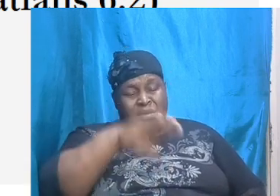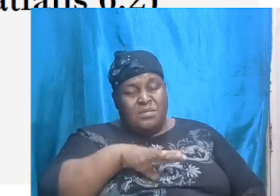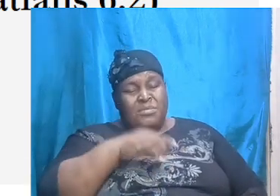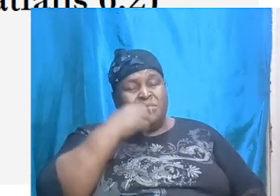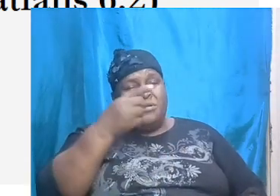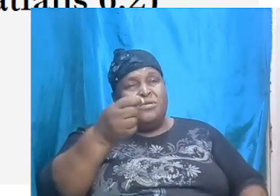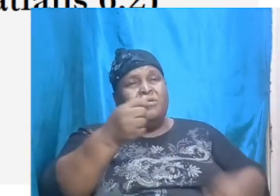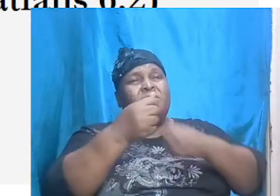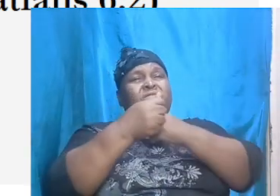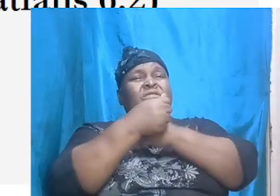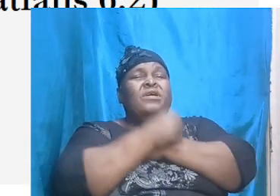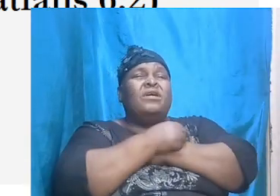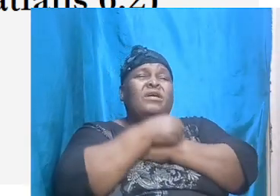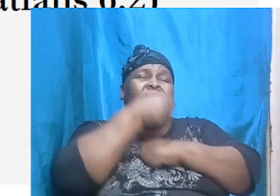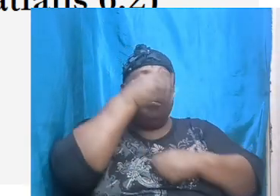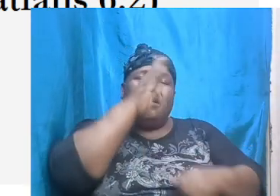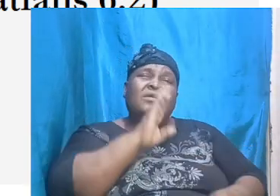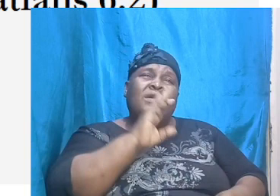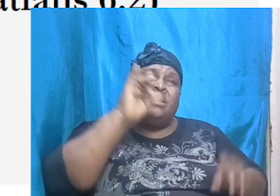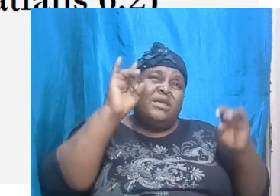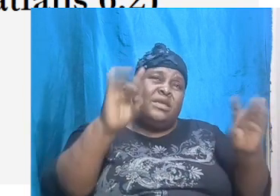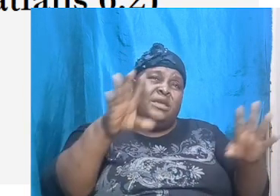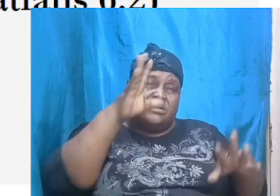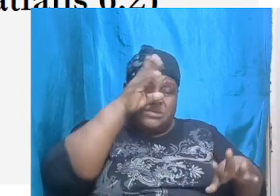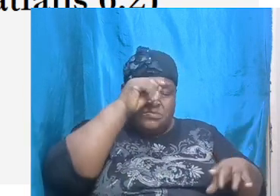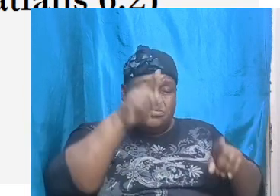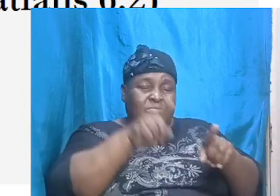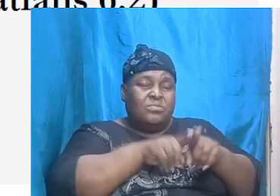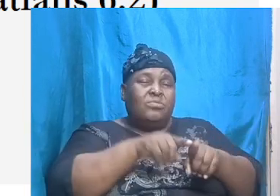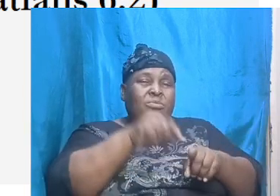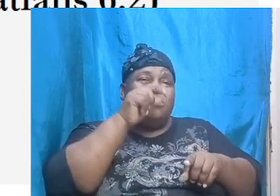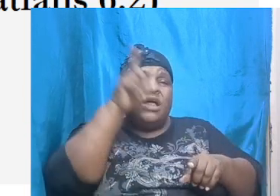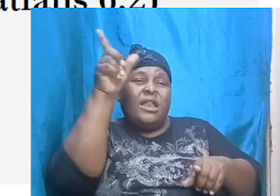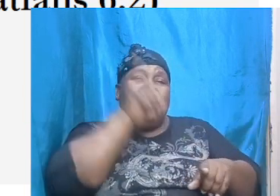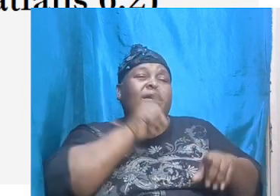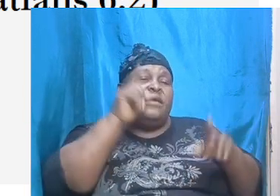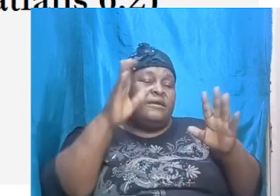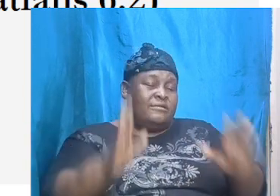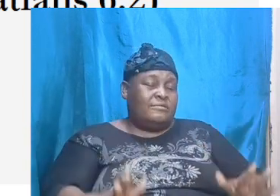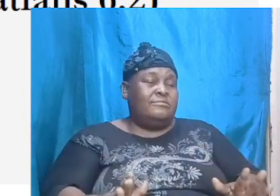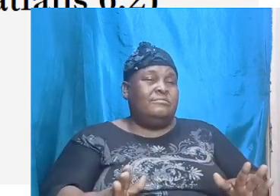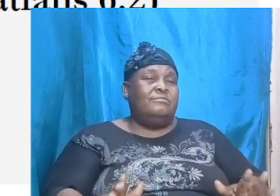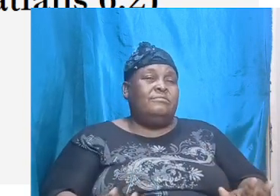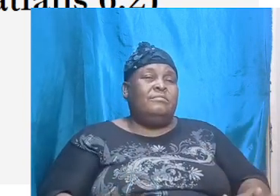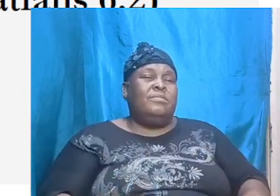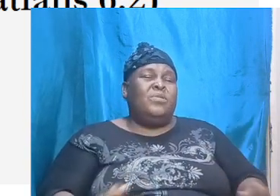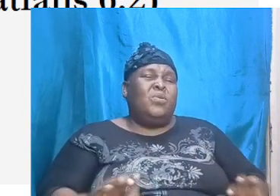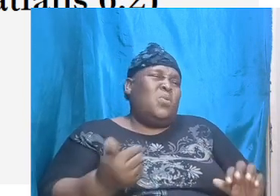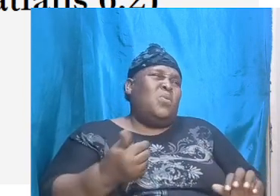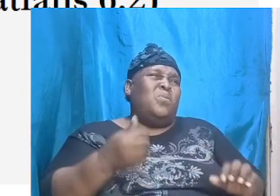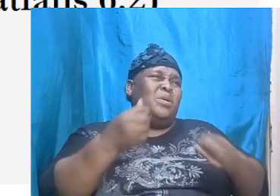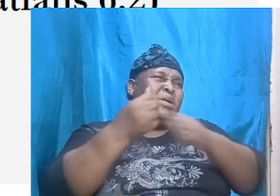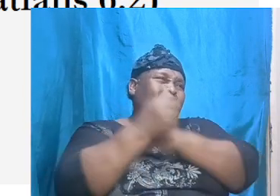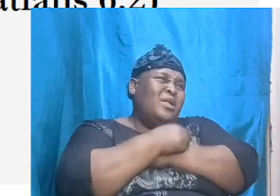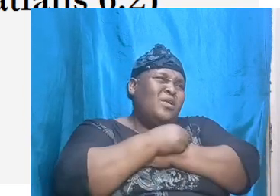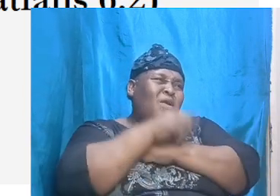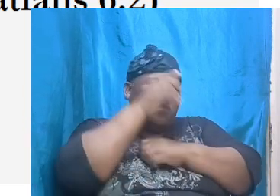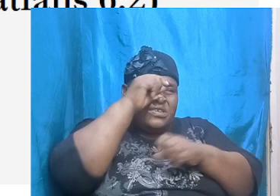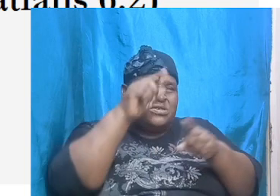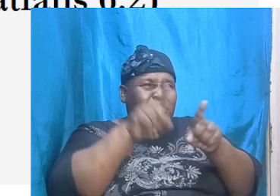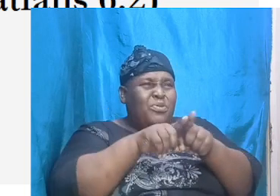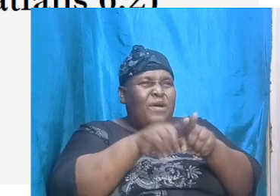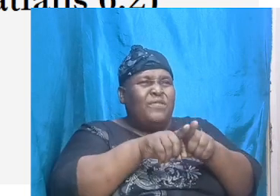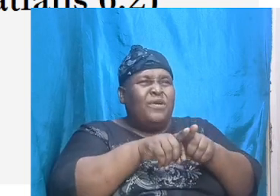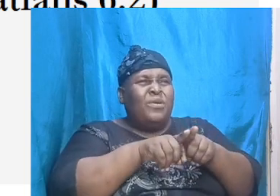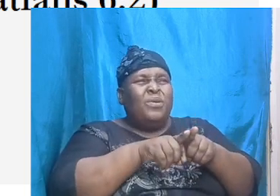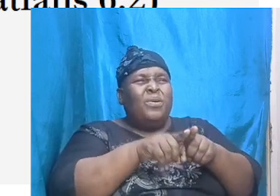liar. For how can he love or hate his brother whom him can't see and say him love